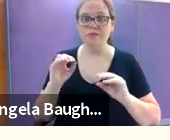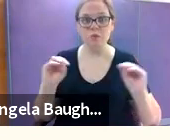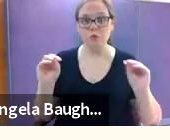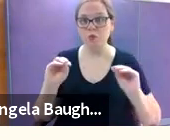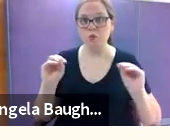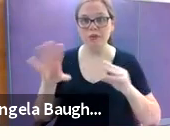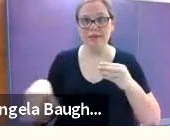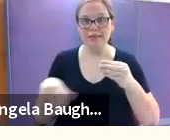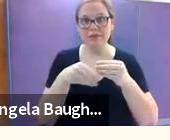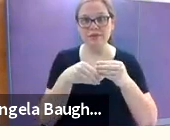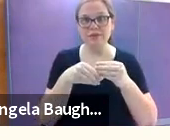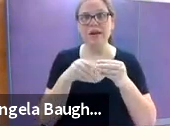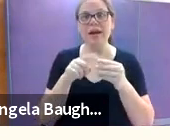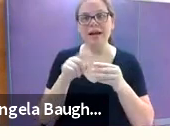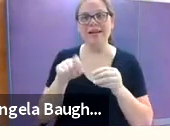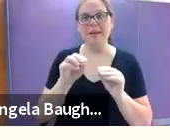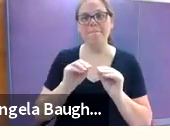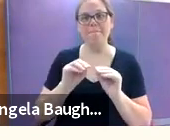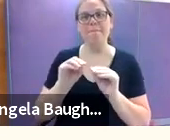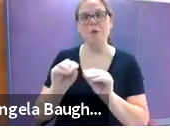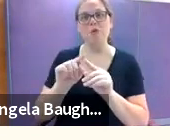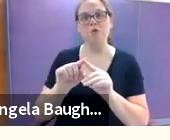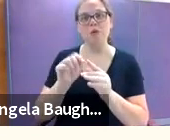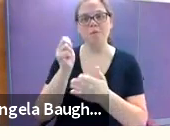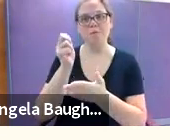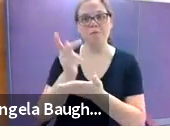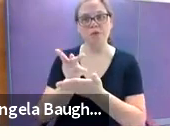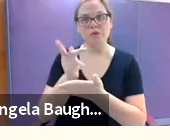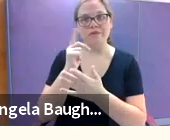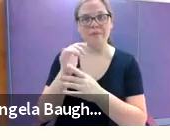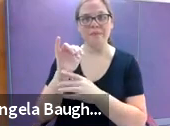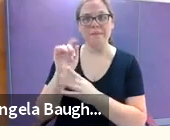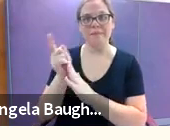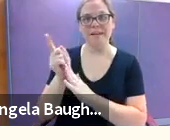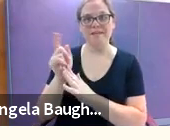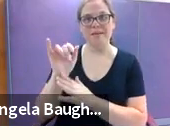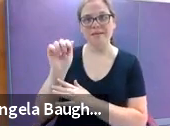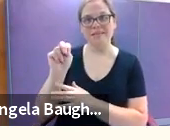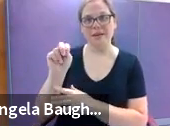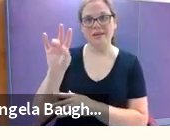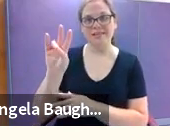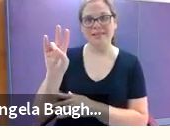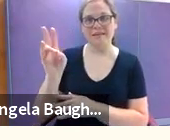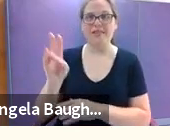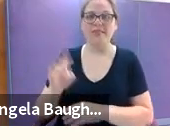additions, then I will need a motion to approve the minutes from January 7th.